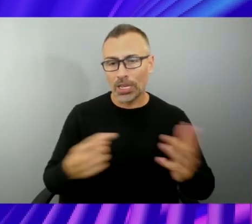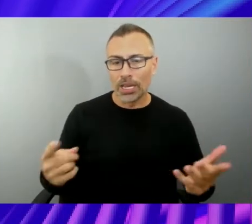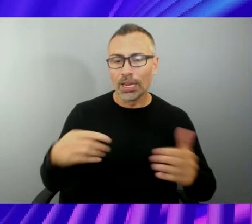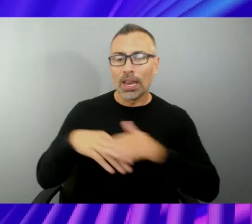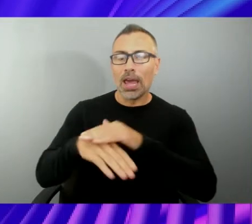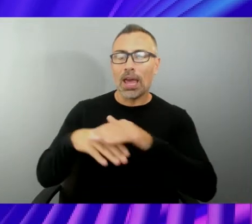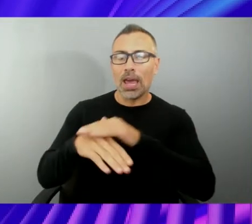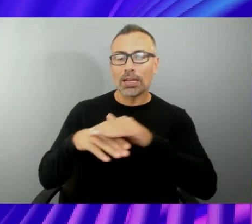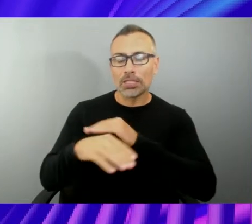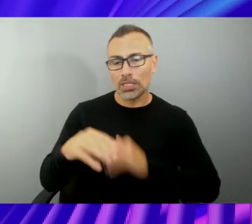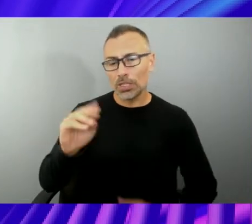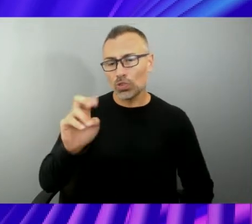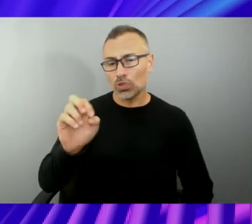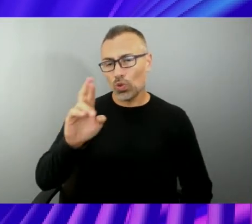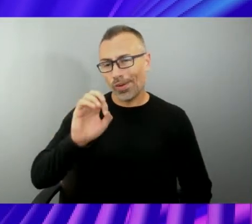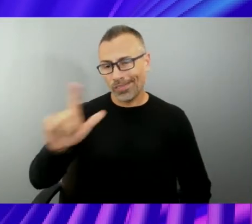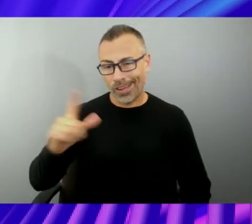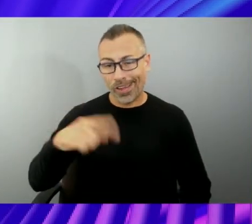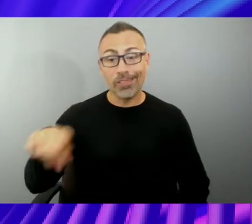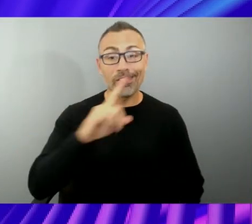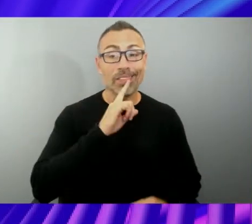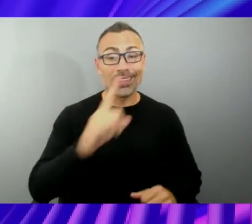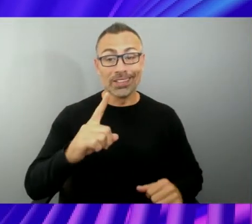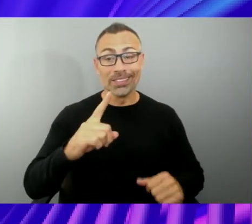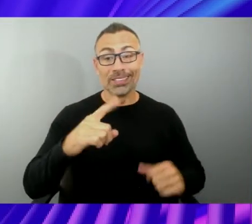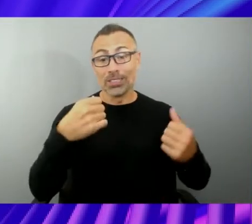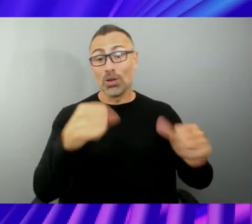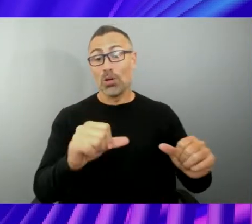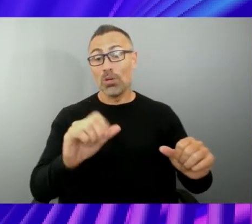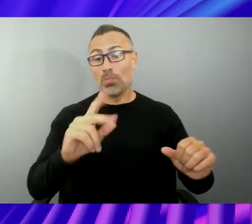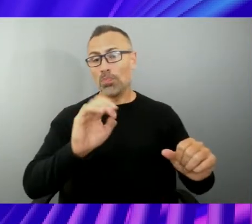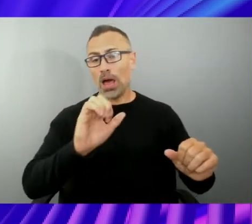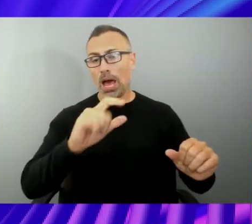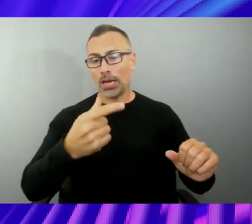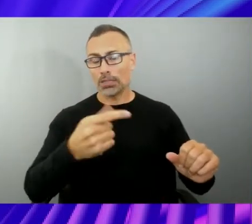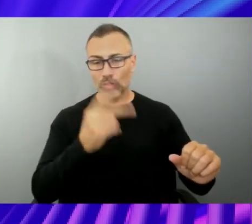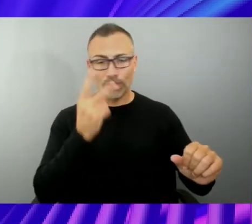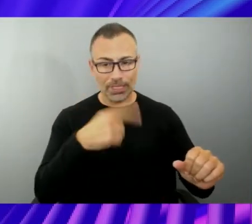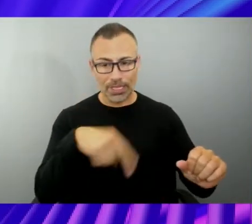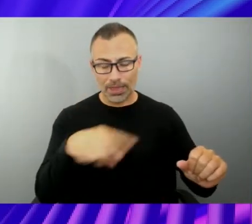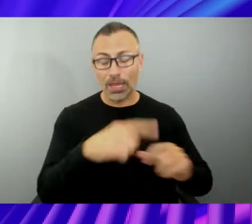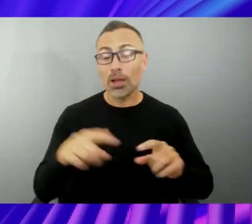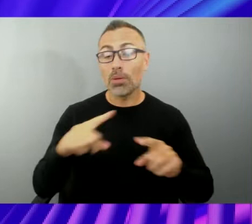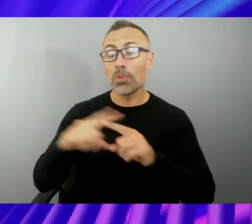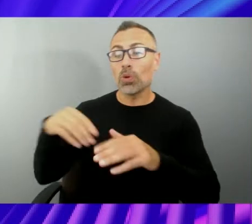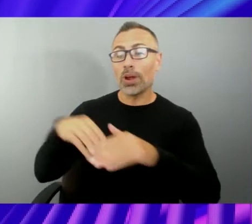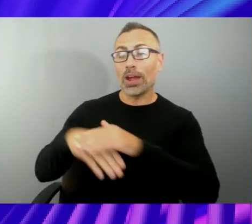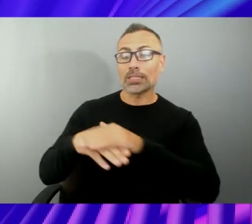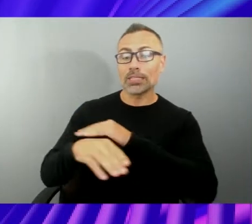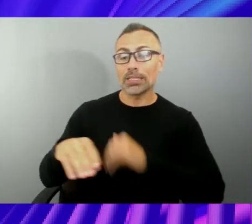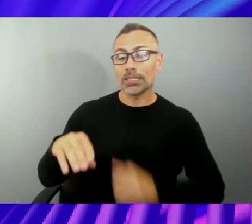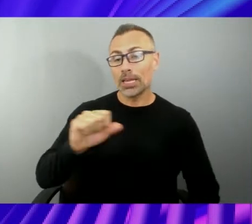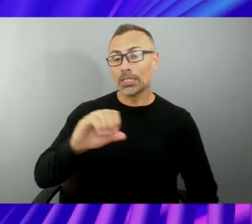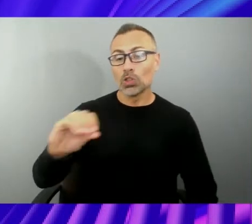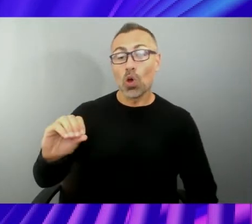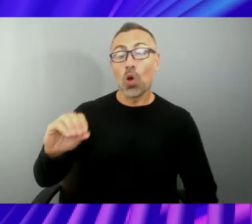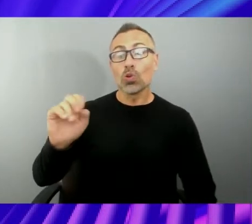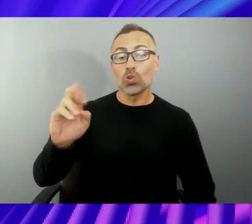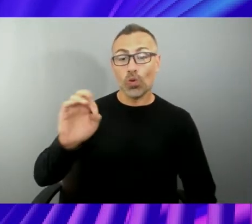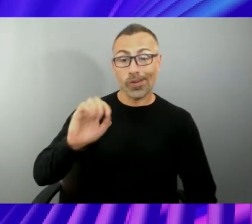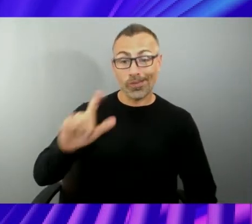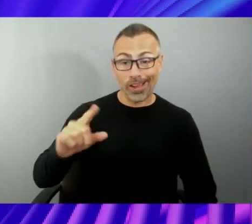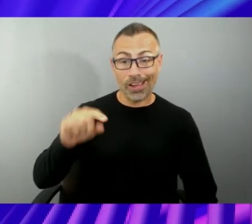I'm referring. And if you look at it here, there is a ESP-initiated SSO URL. That is what we are copying. This is where you are